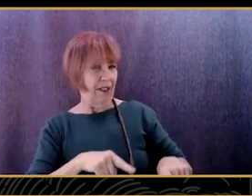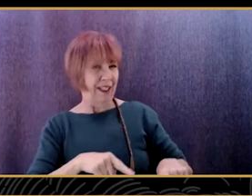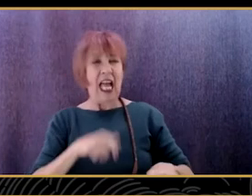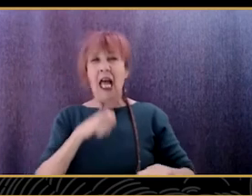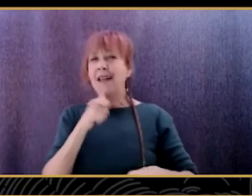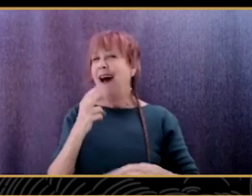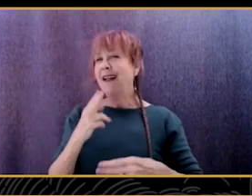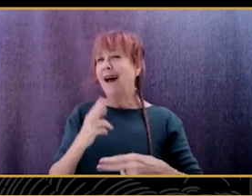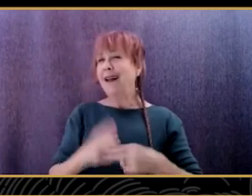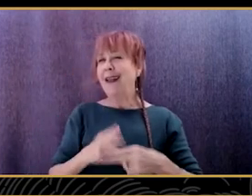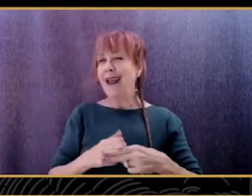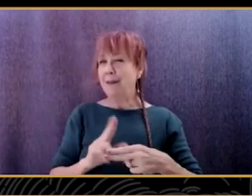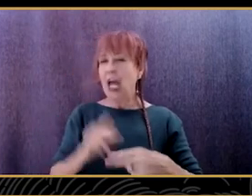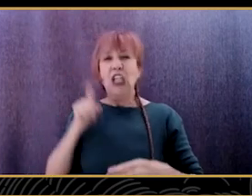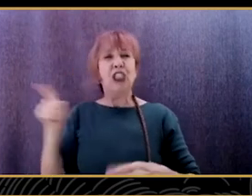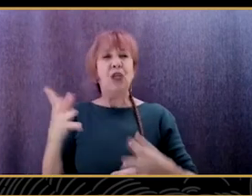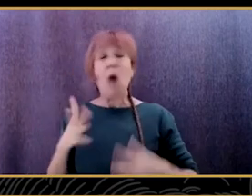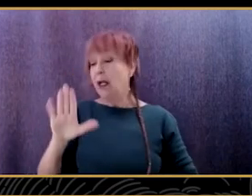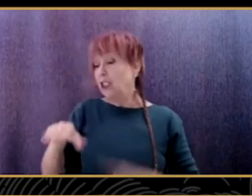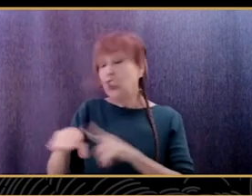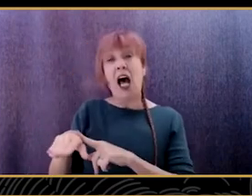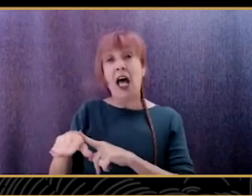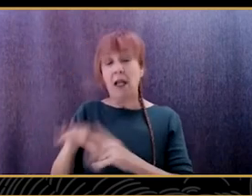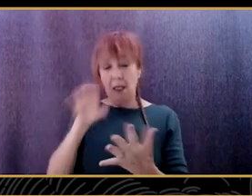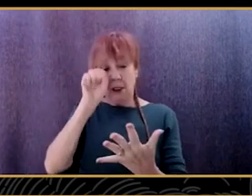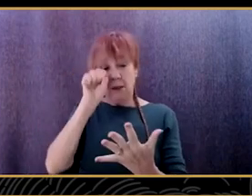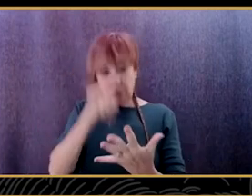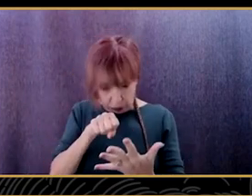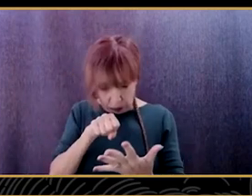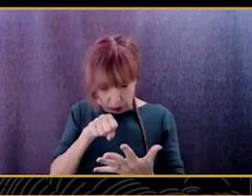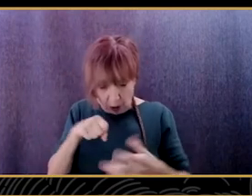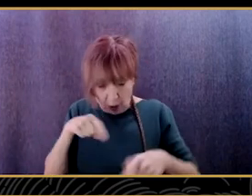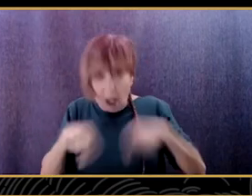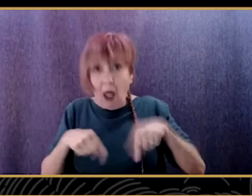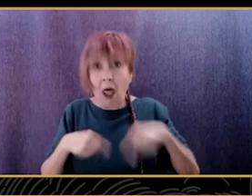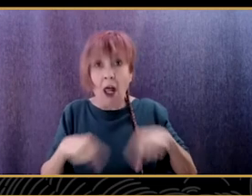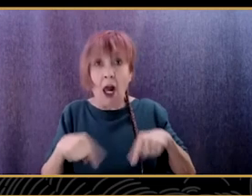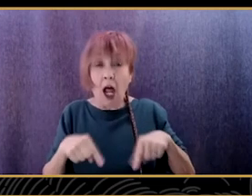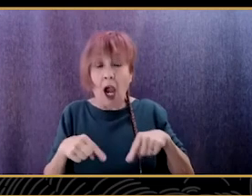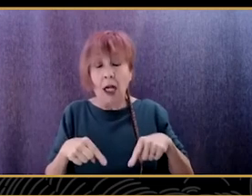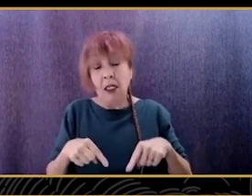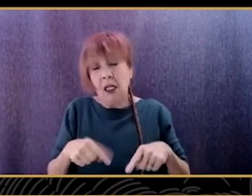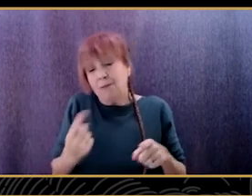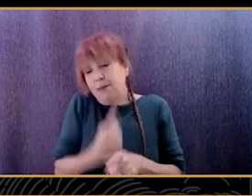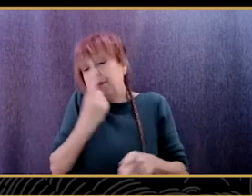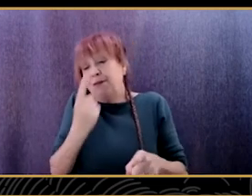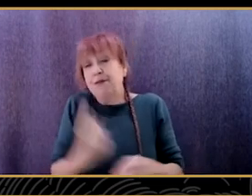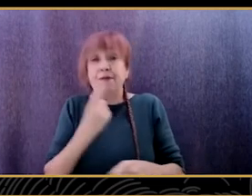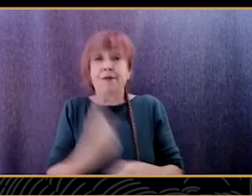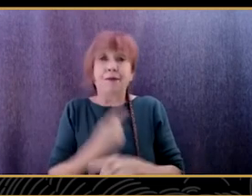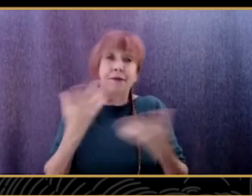She wanted a child of pressed head and knocking knees, a trip up in the double Dutch swing,